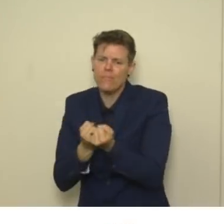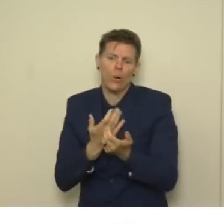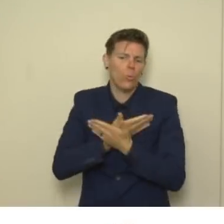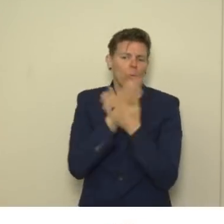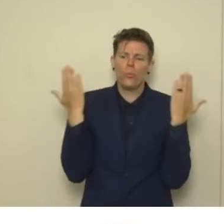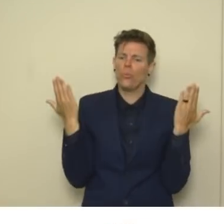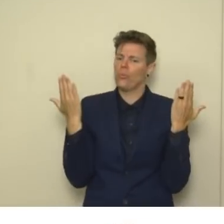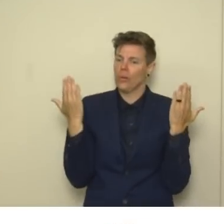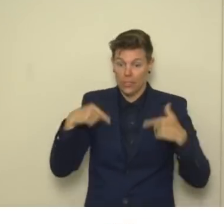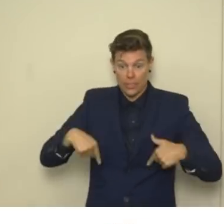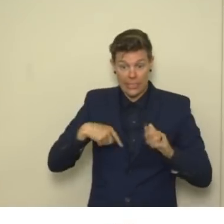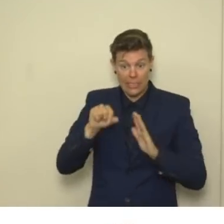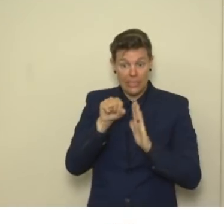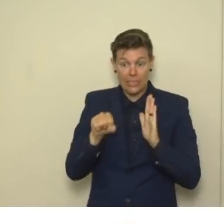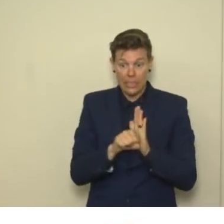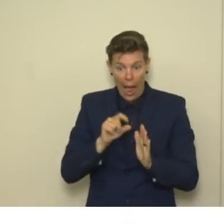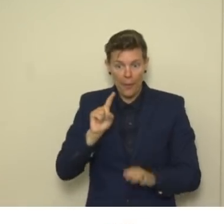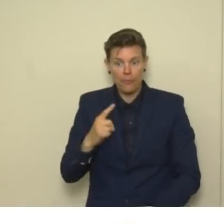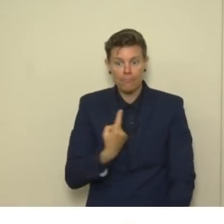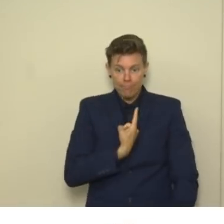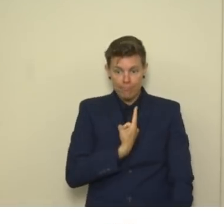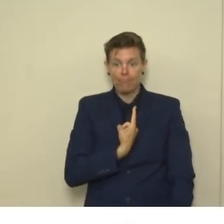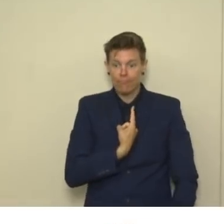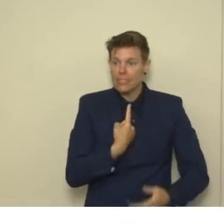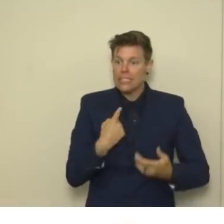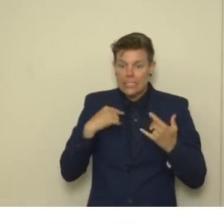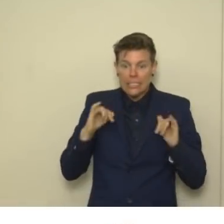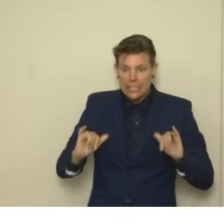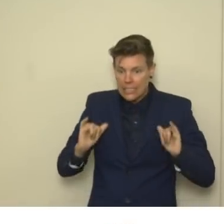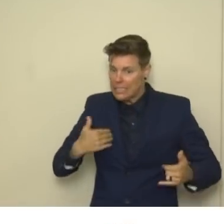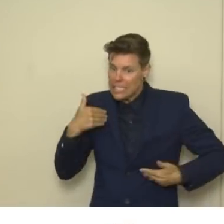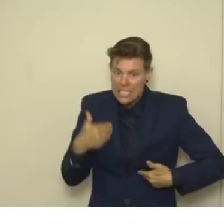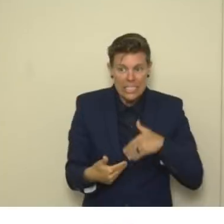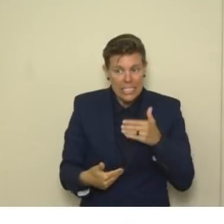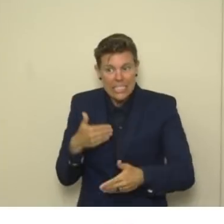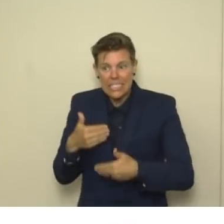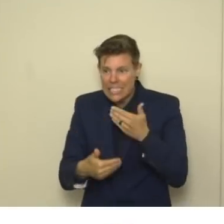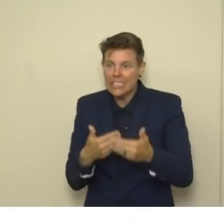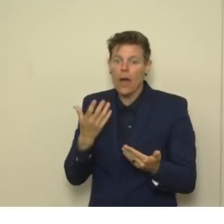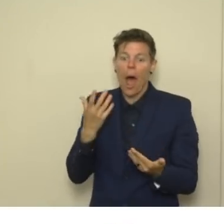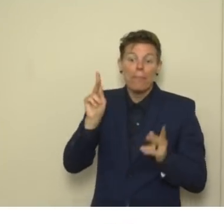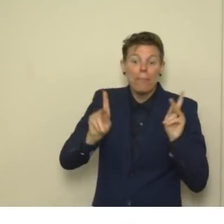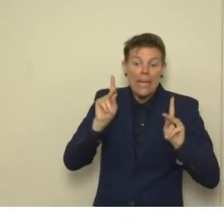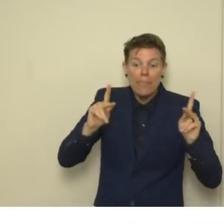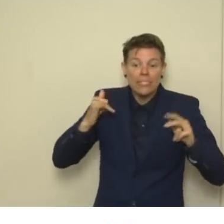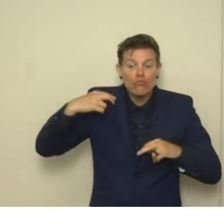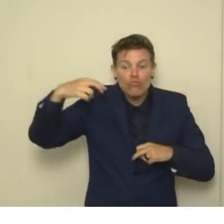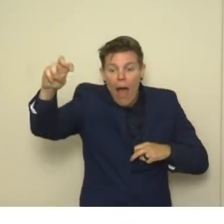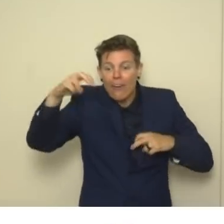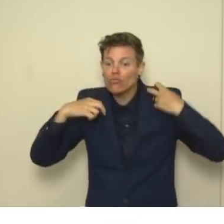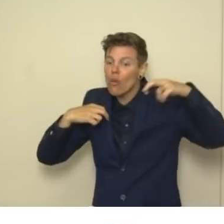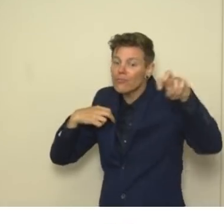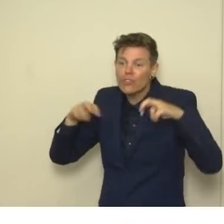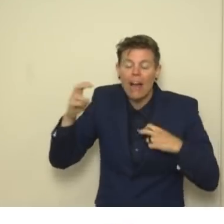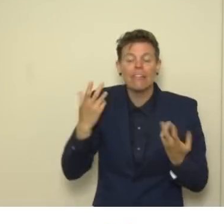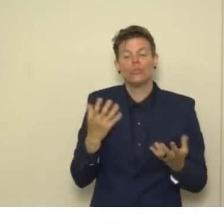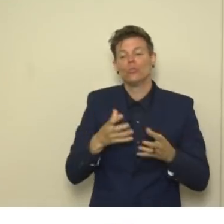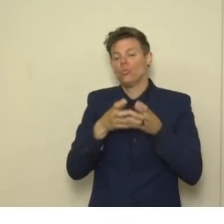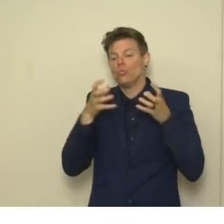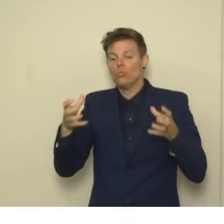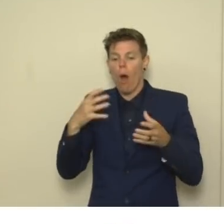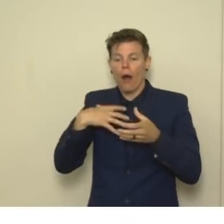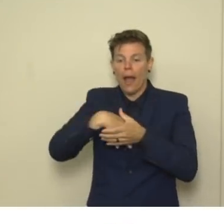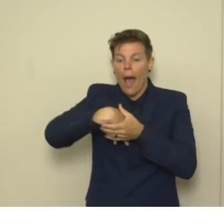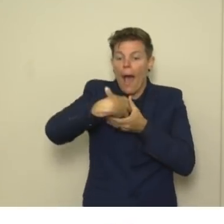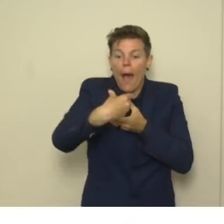states, and that's creating huge issues. Next slide. All right, so We are not going to abandon, and I